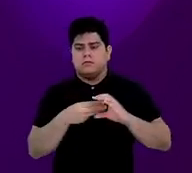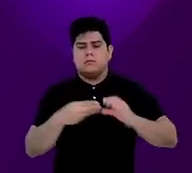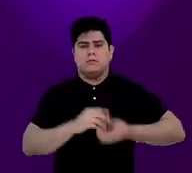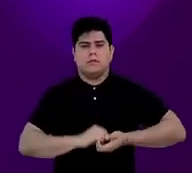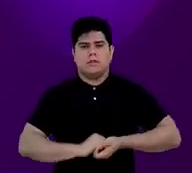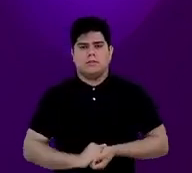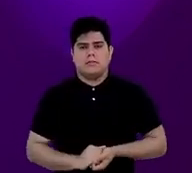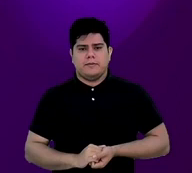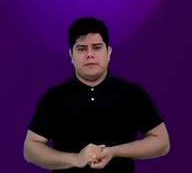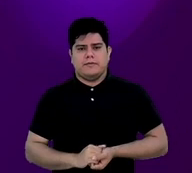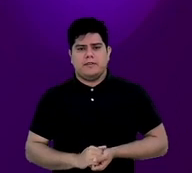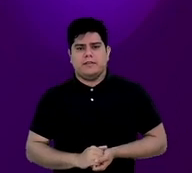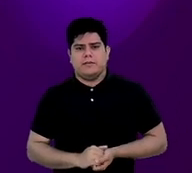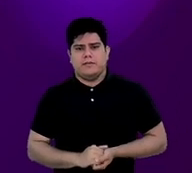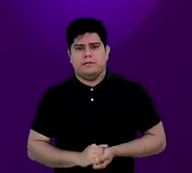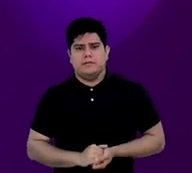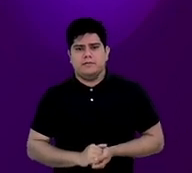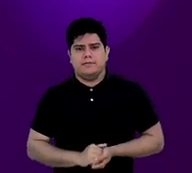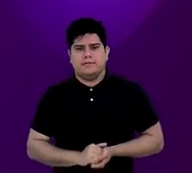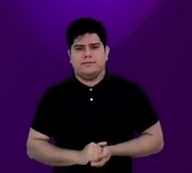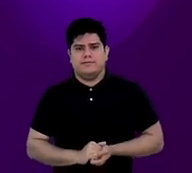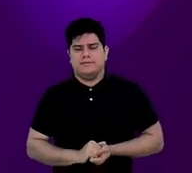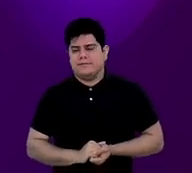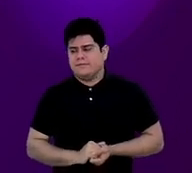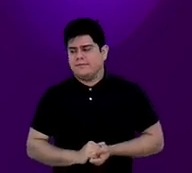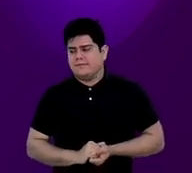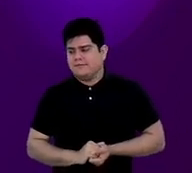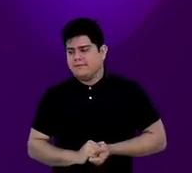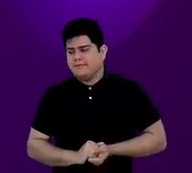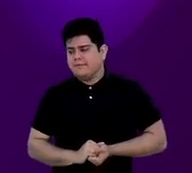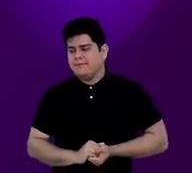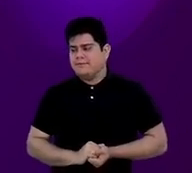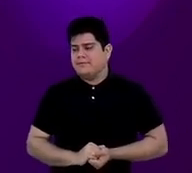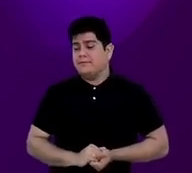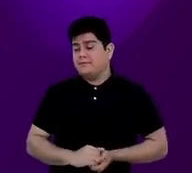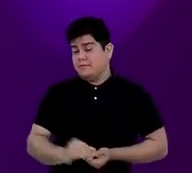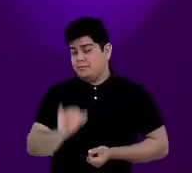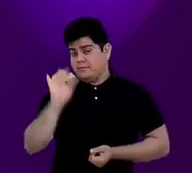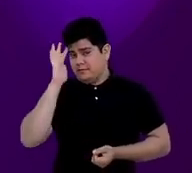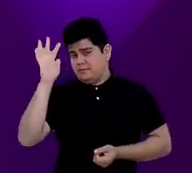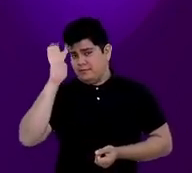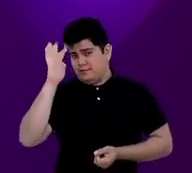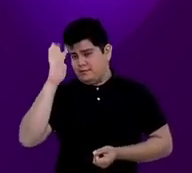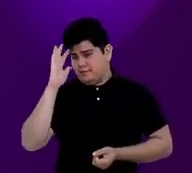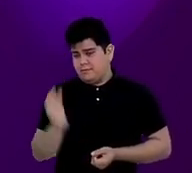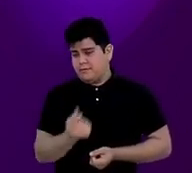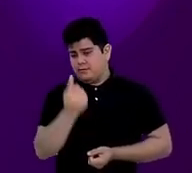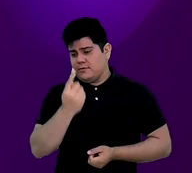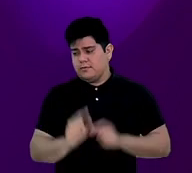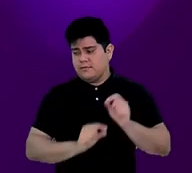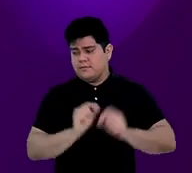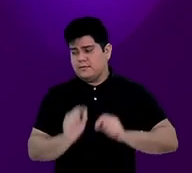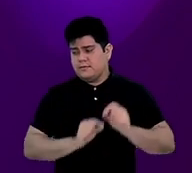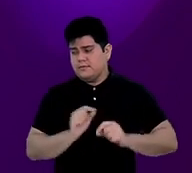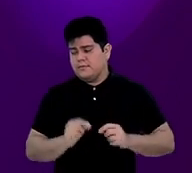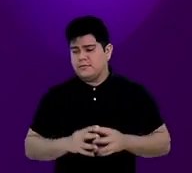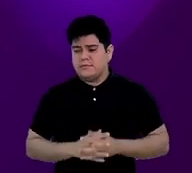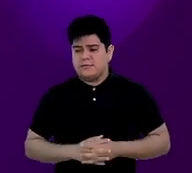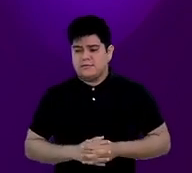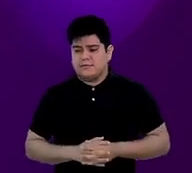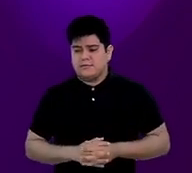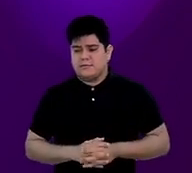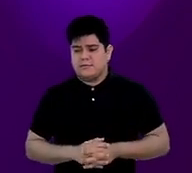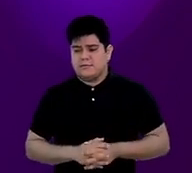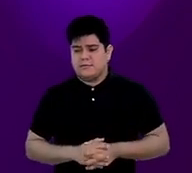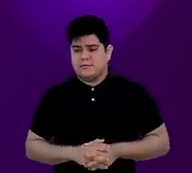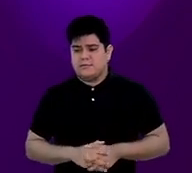So this was one hypothesis showing that why normal cells do not respond in a major